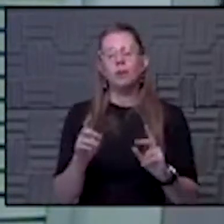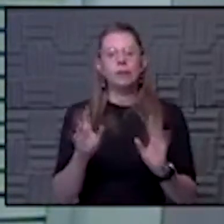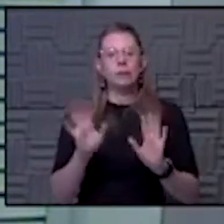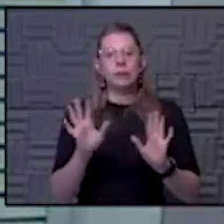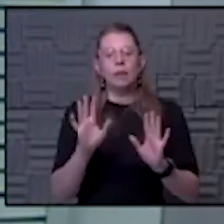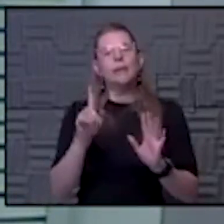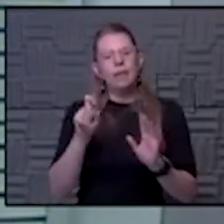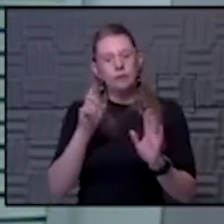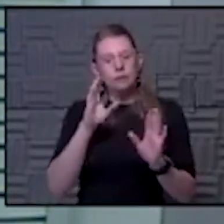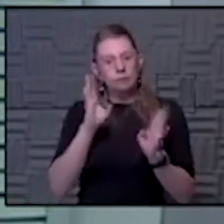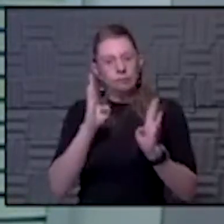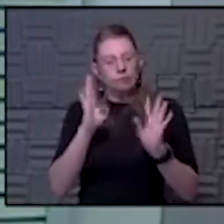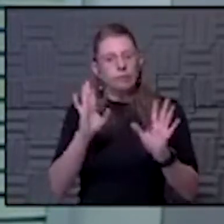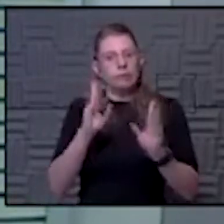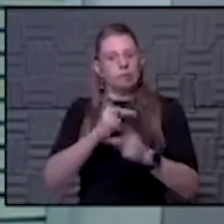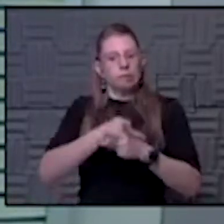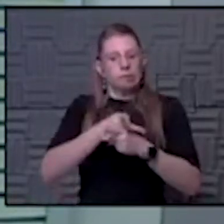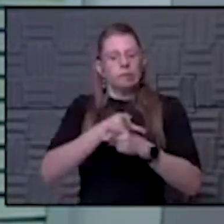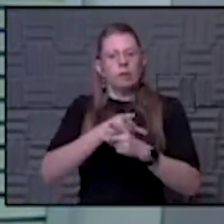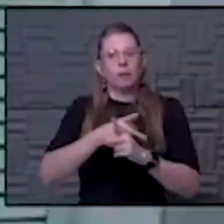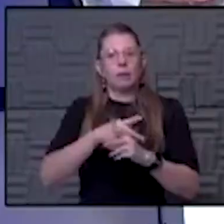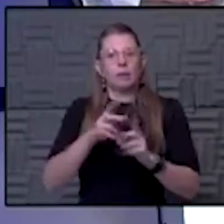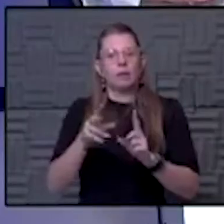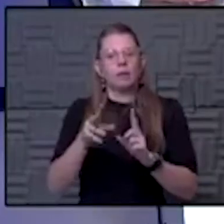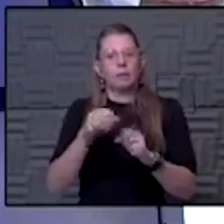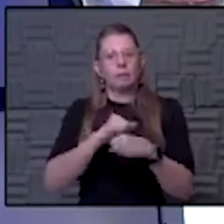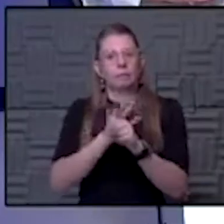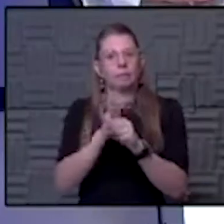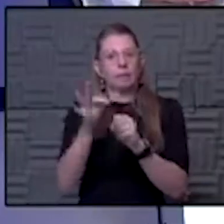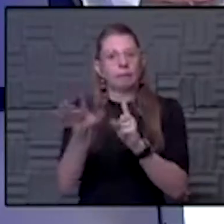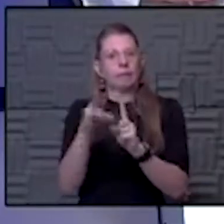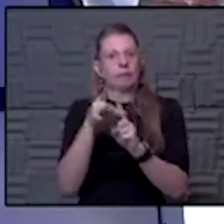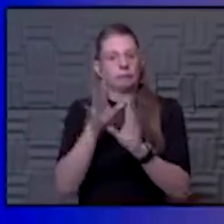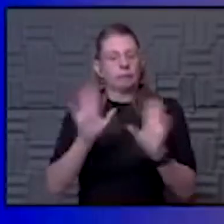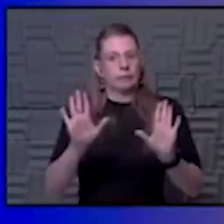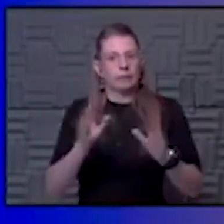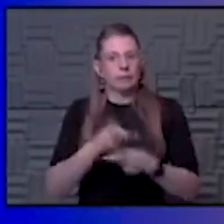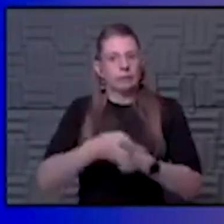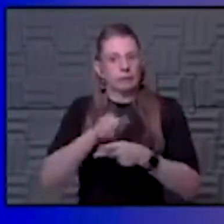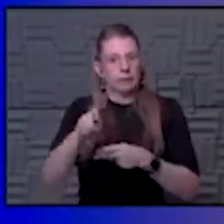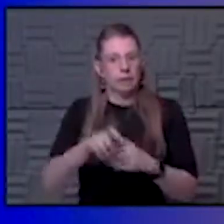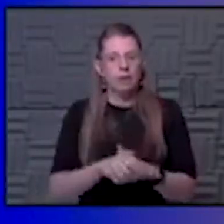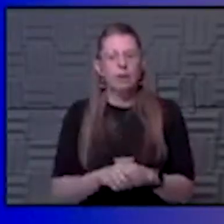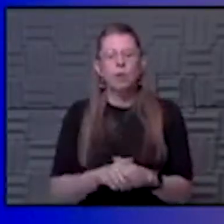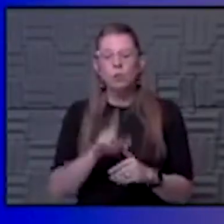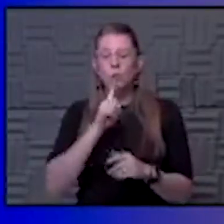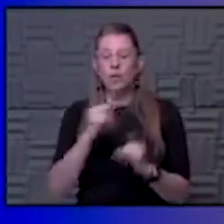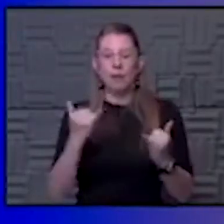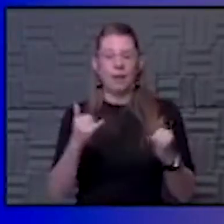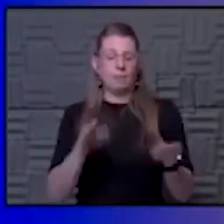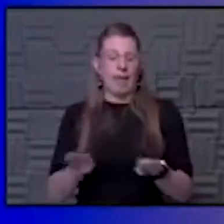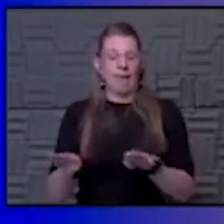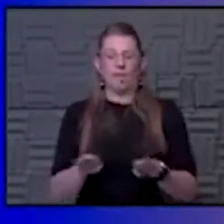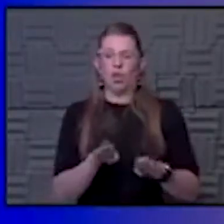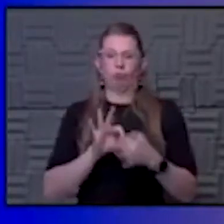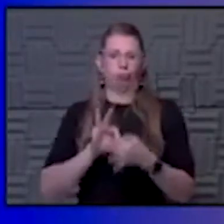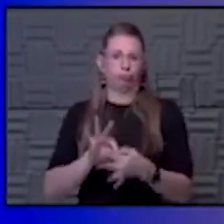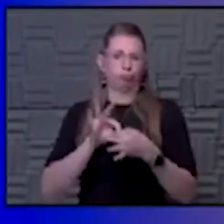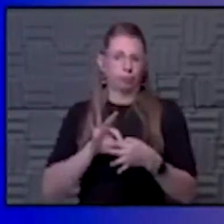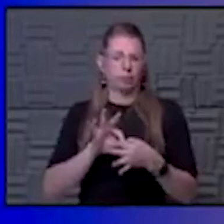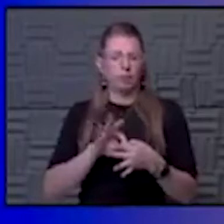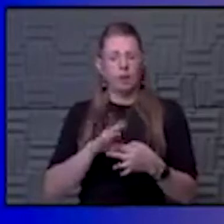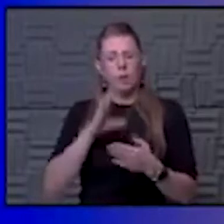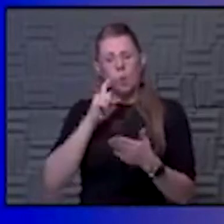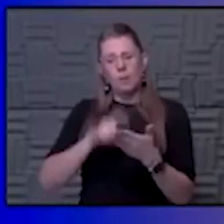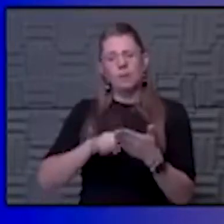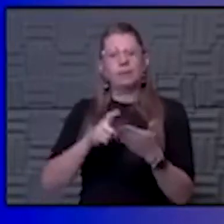higher number of people that are immunized. I agree 100%. This is behavioral at this point. We saw what happened when